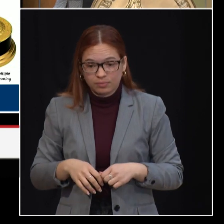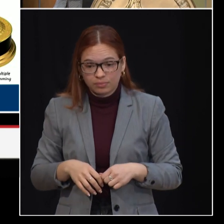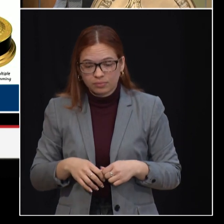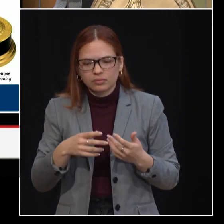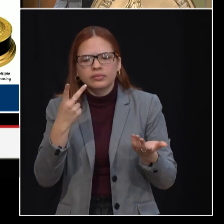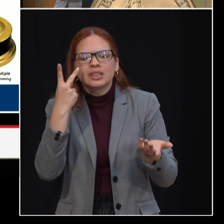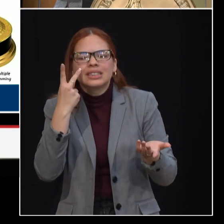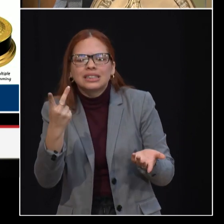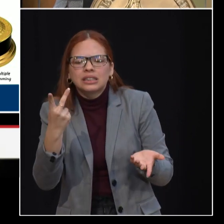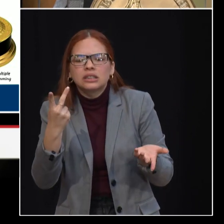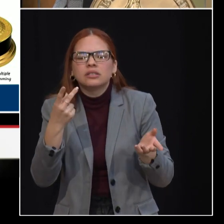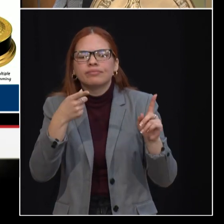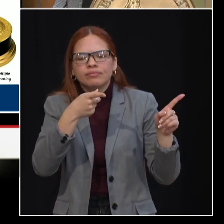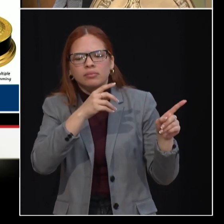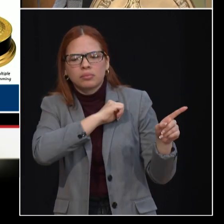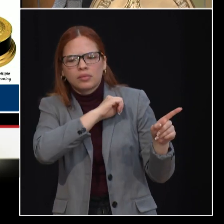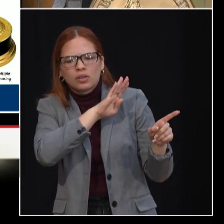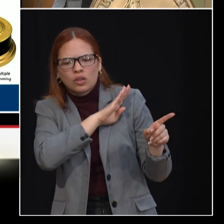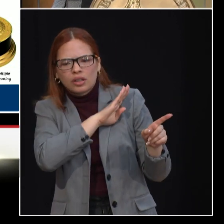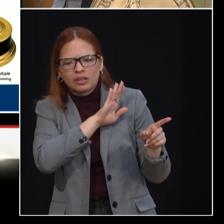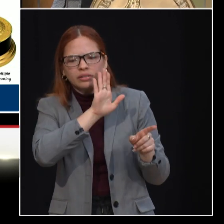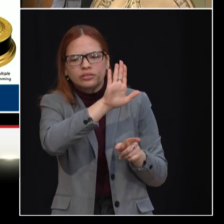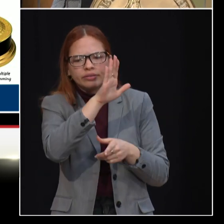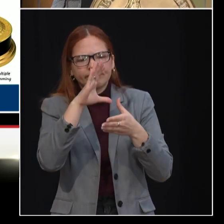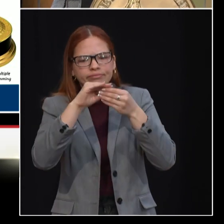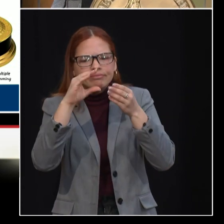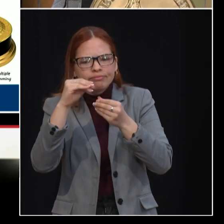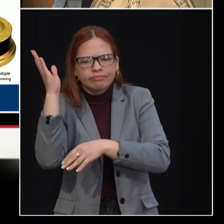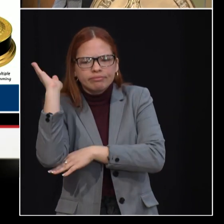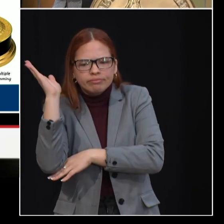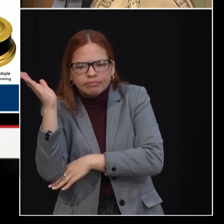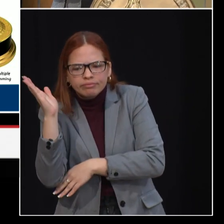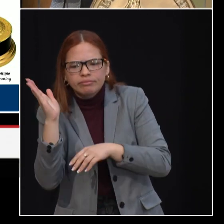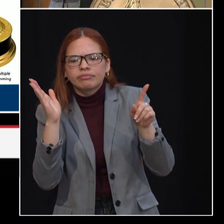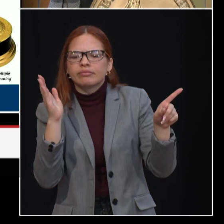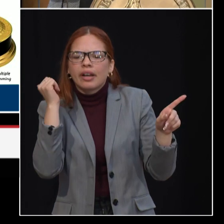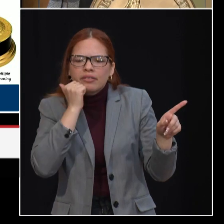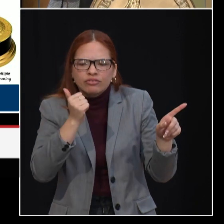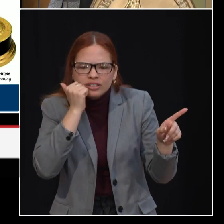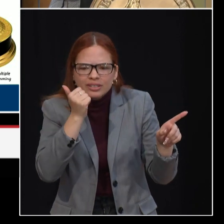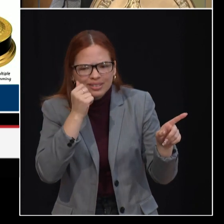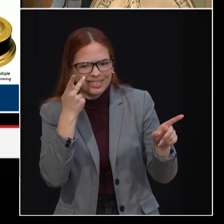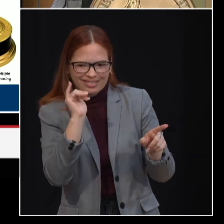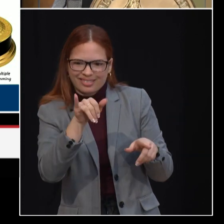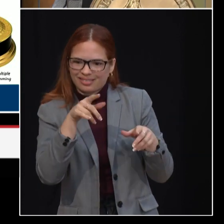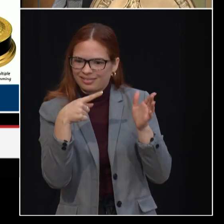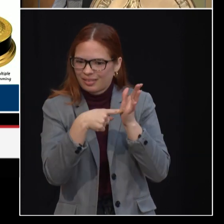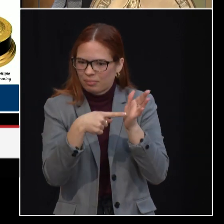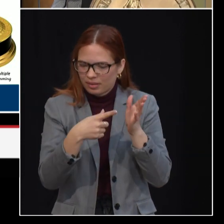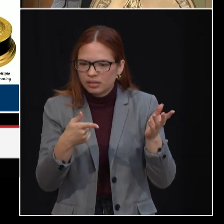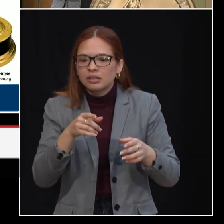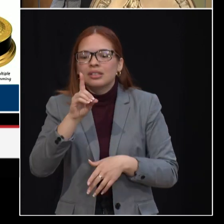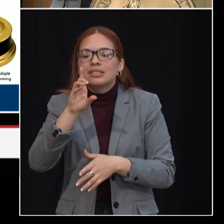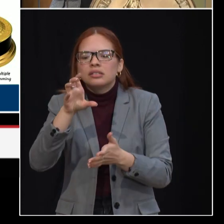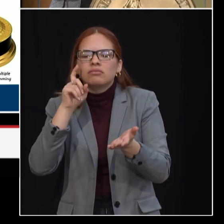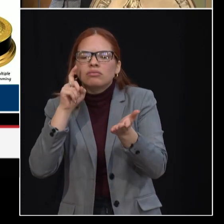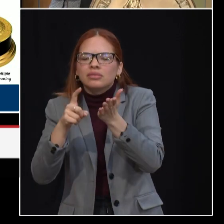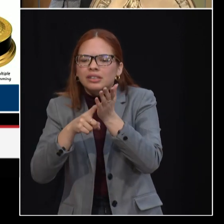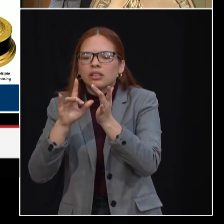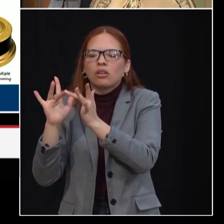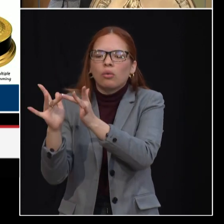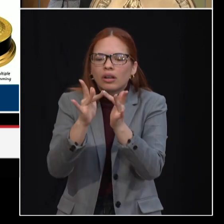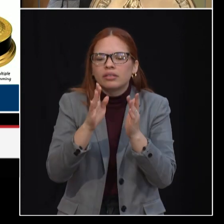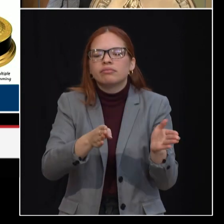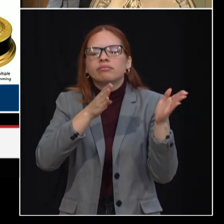day, DKN, which is our District Knowledge Network, and DCC, which is our DC Council